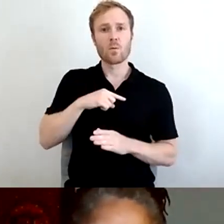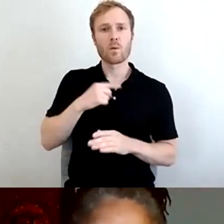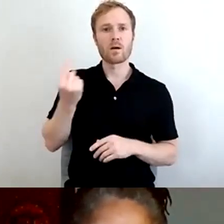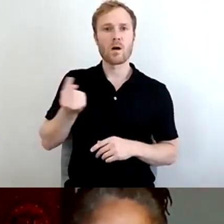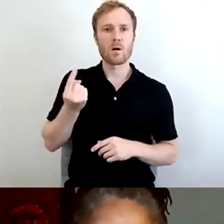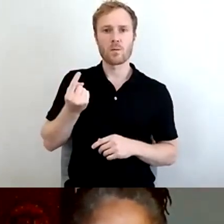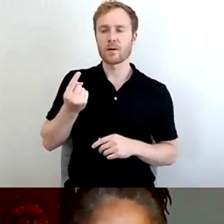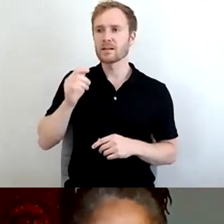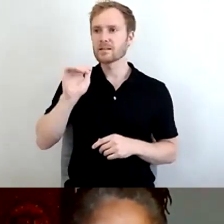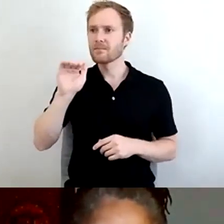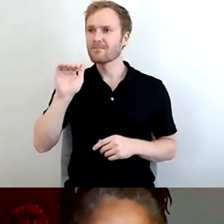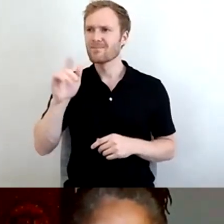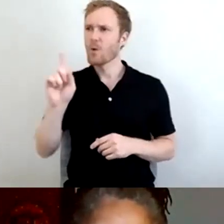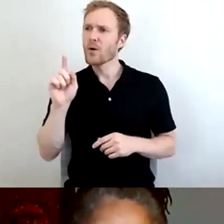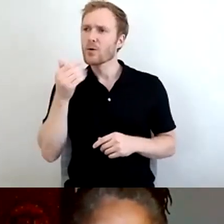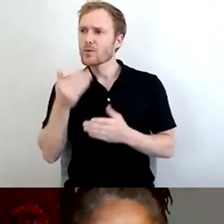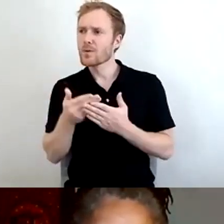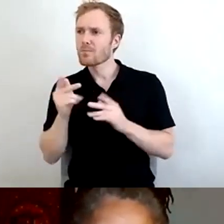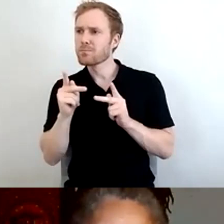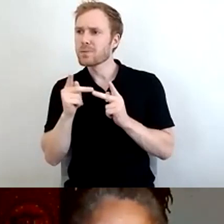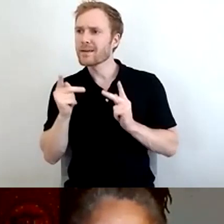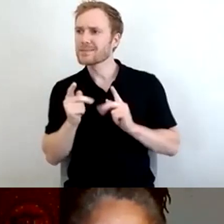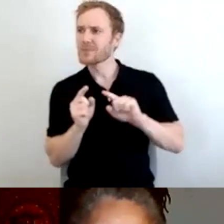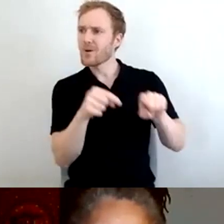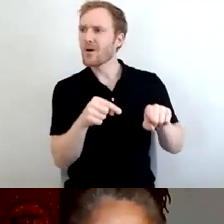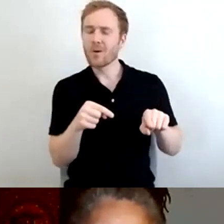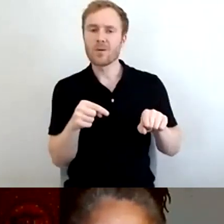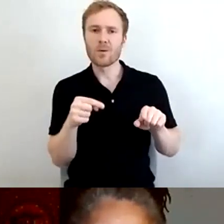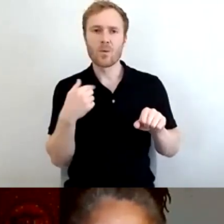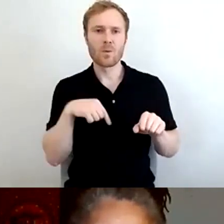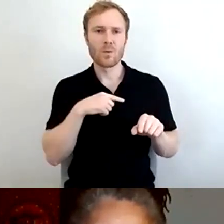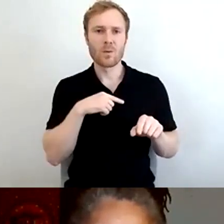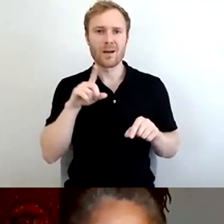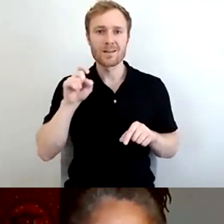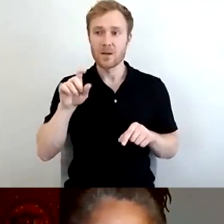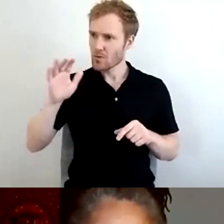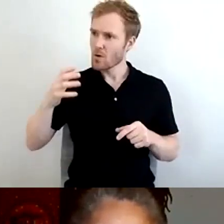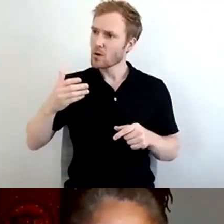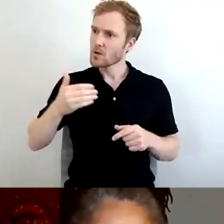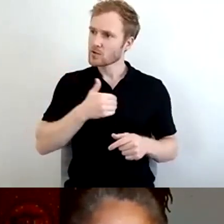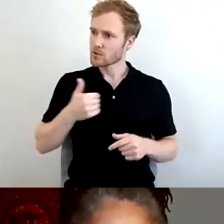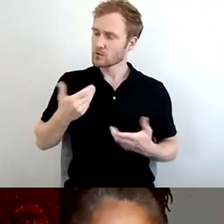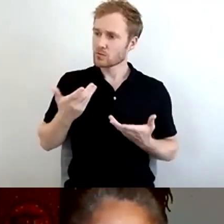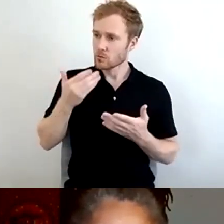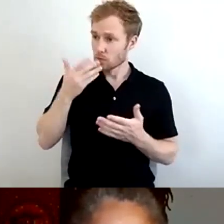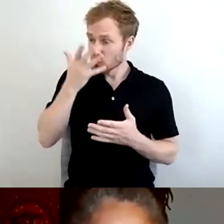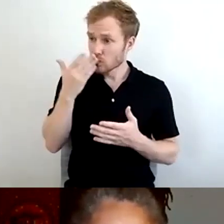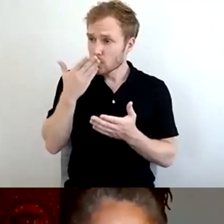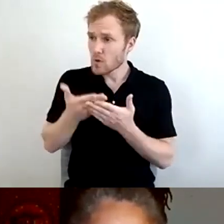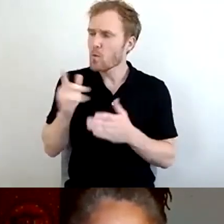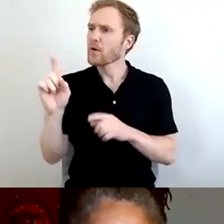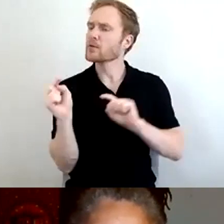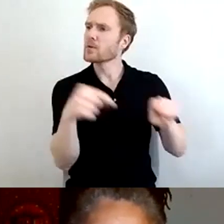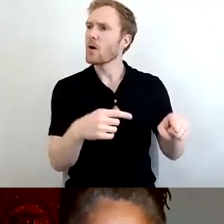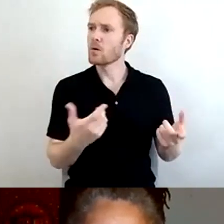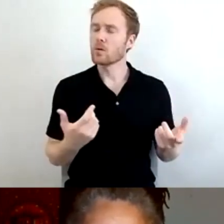hey, where's a good place to go? Like we want to know, like, your chest looks good. Where'd you go? Like, we always stay